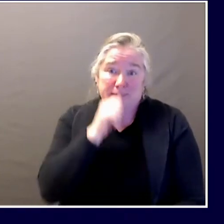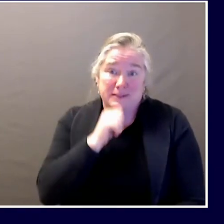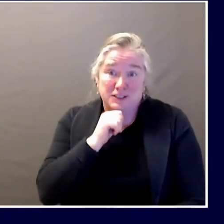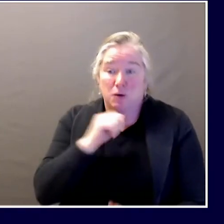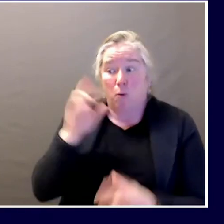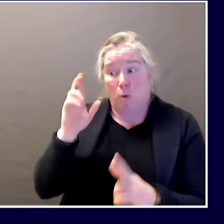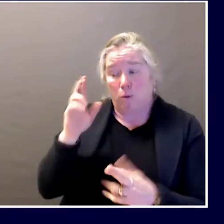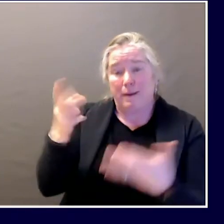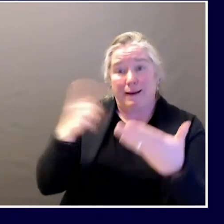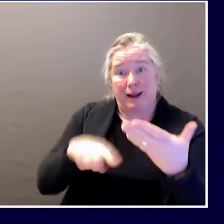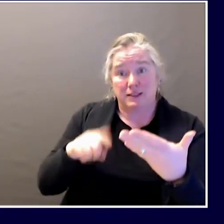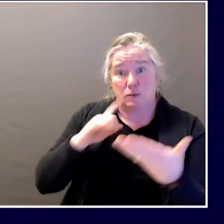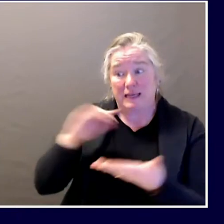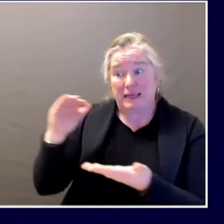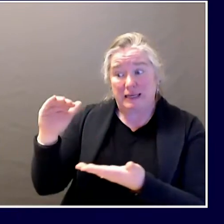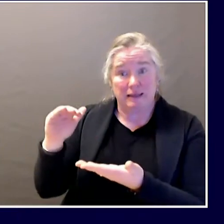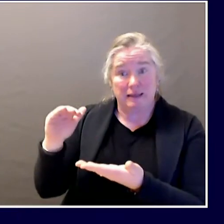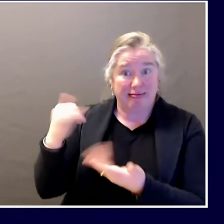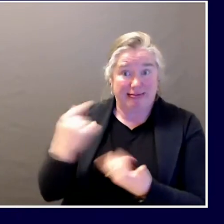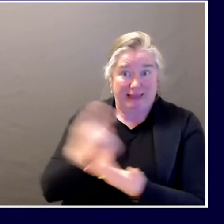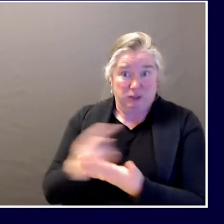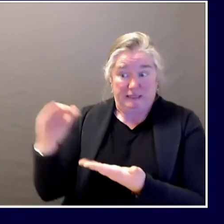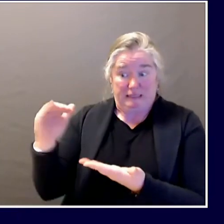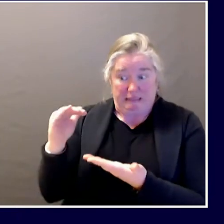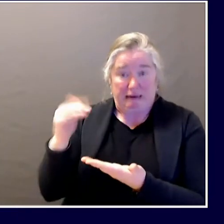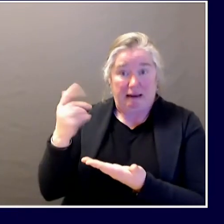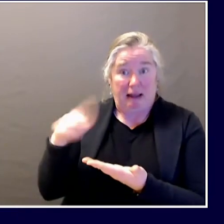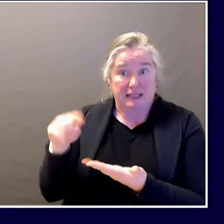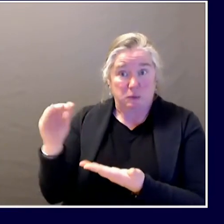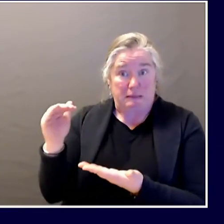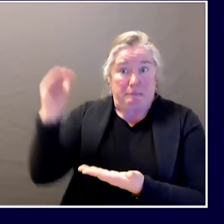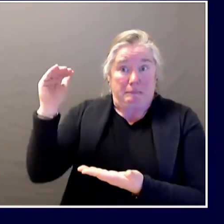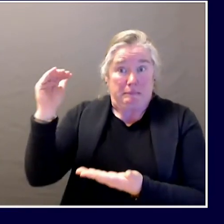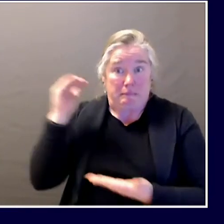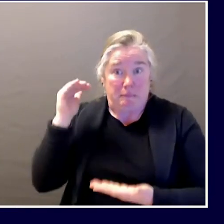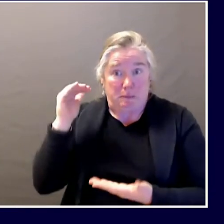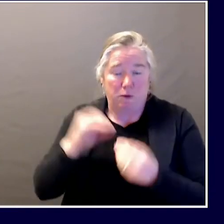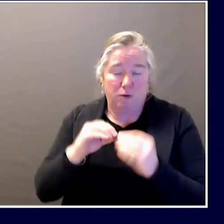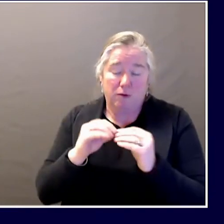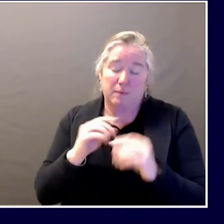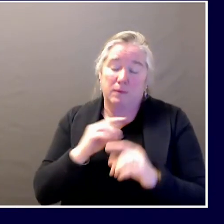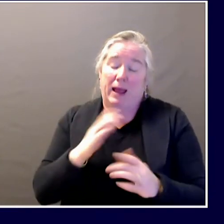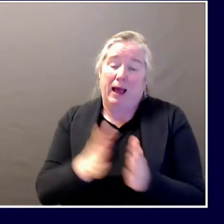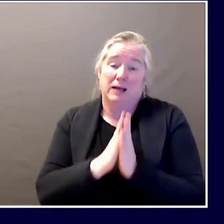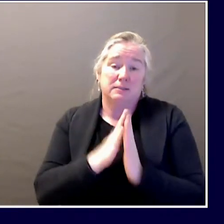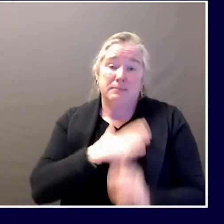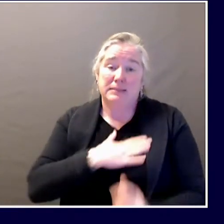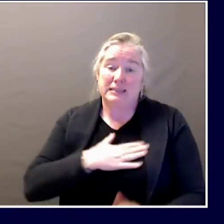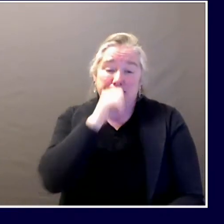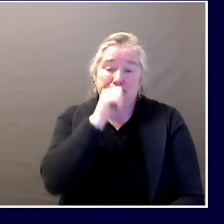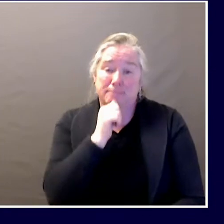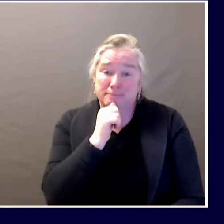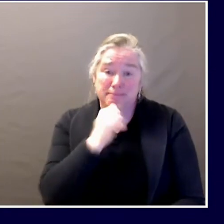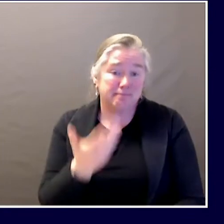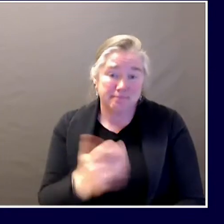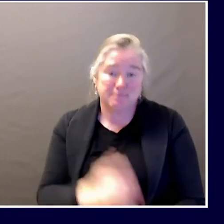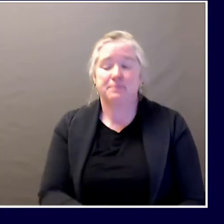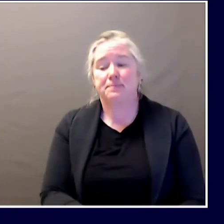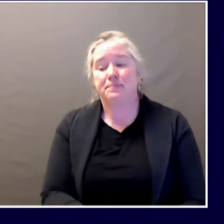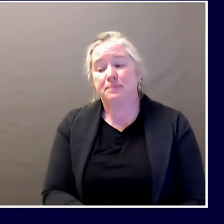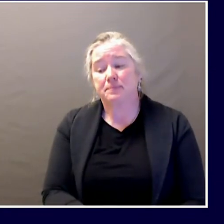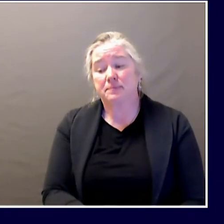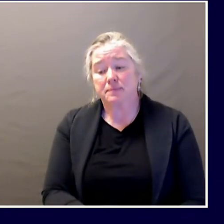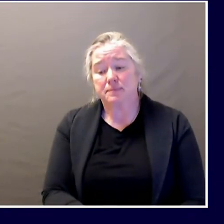week, and hopefully by the end of the month will be significantly bigger. So we do ask for patience. As a reminder, there's three ways